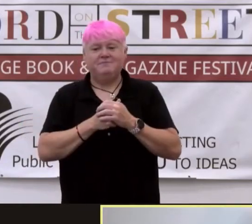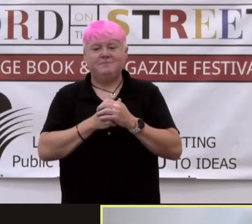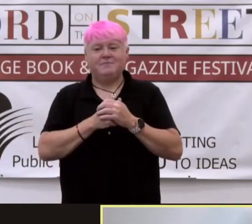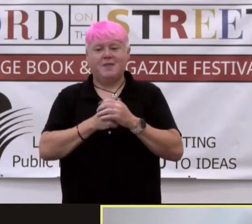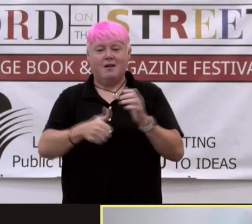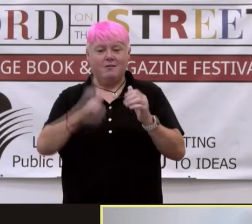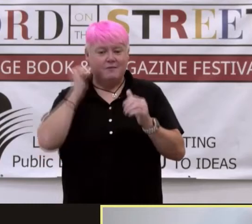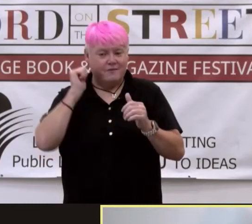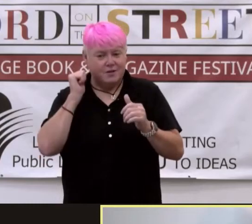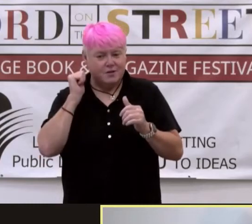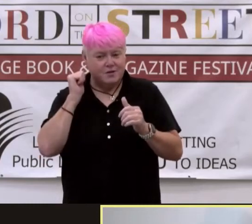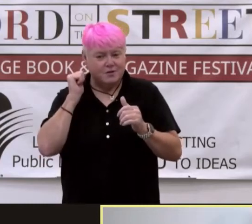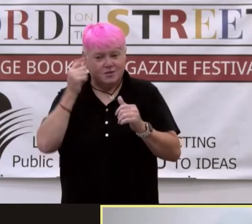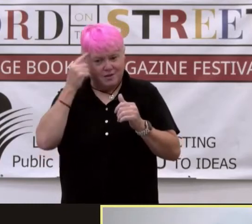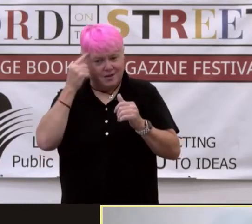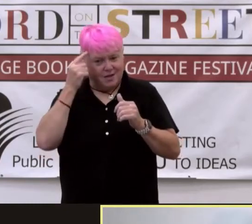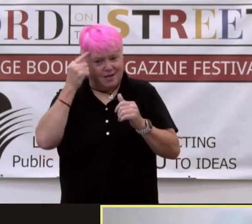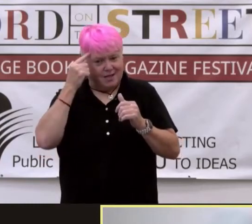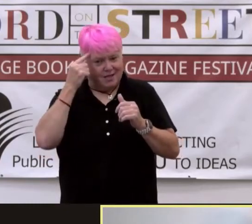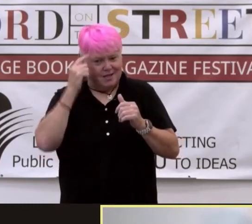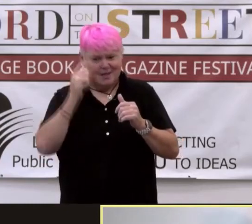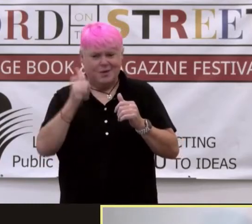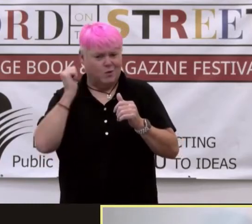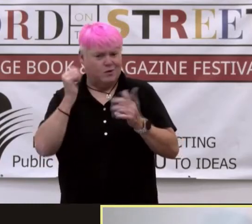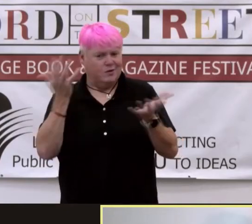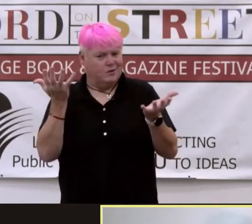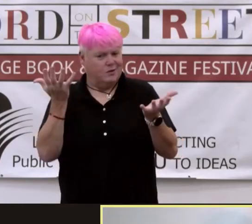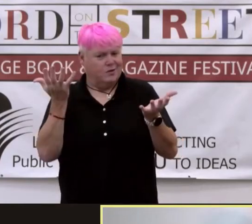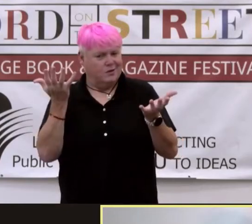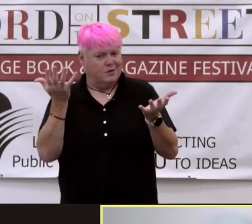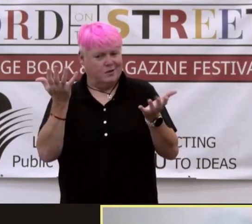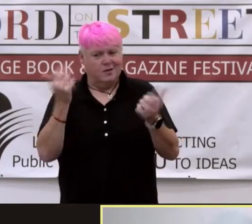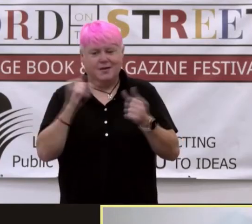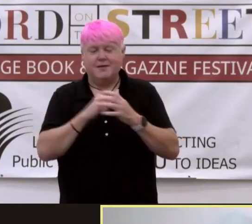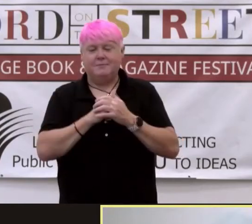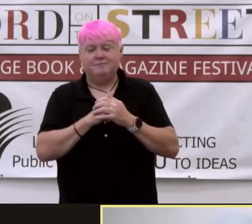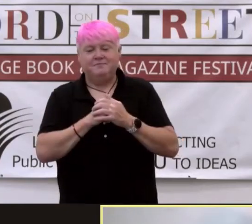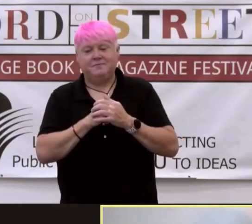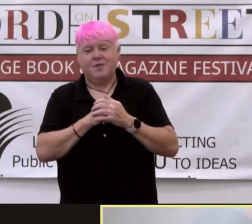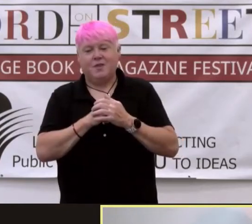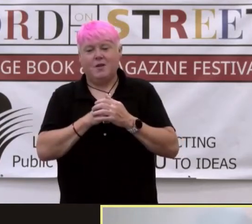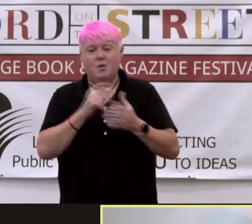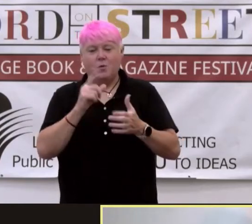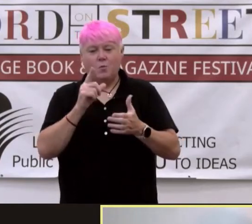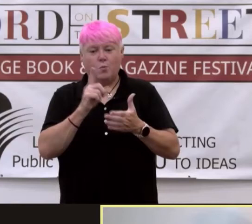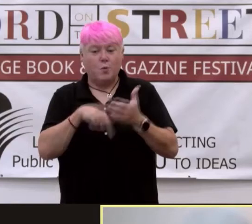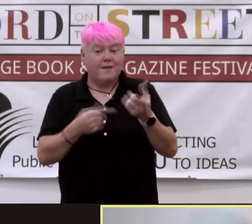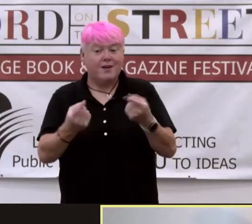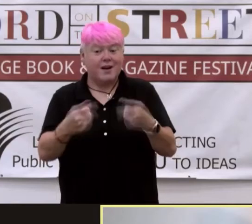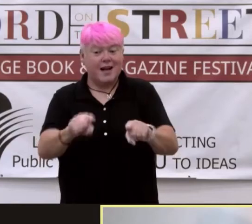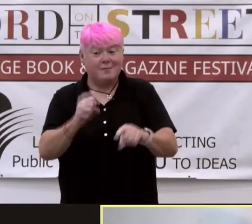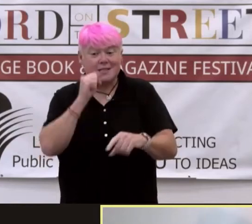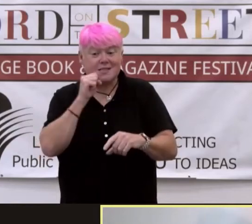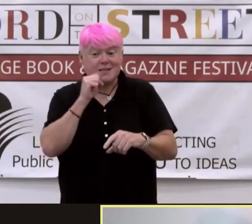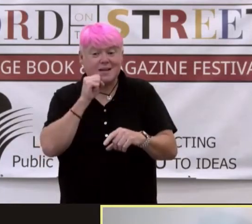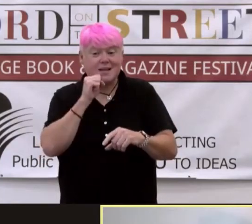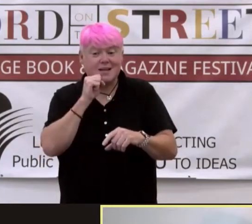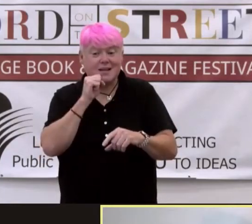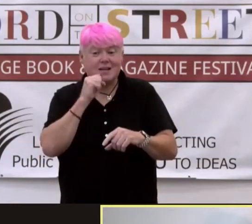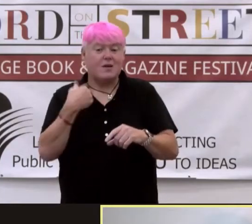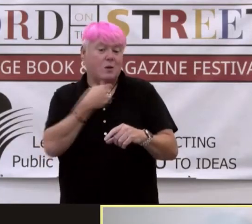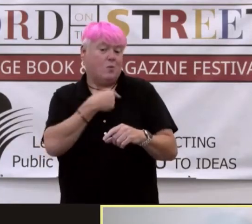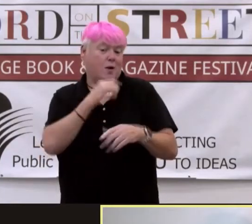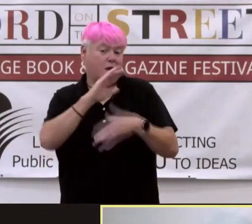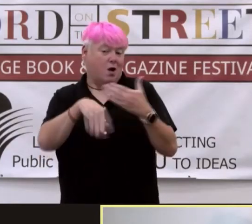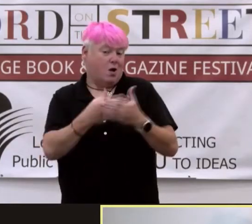entertain the possibility that they wouldn't, because it's that whatever happened to Sadie, like we all live on in other people,